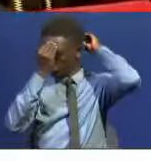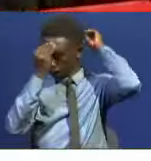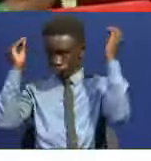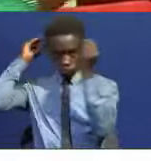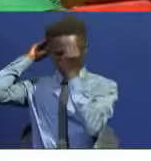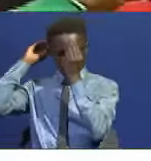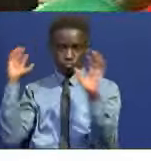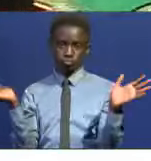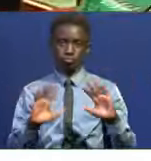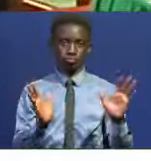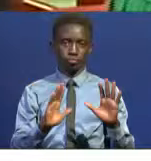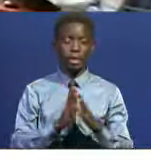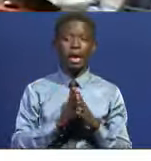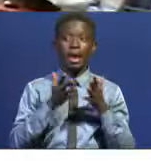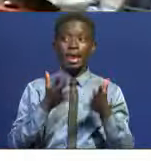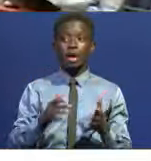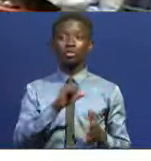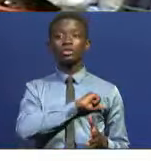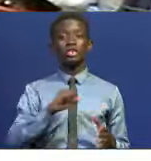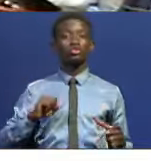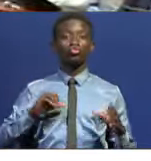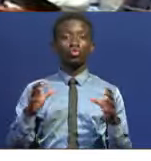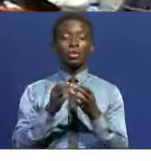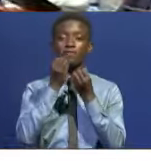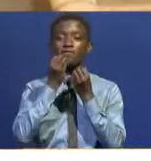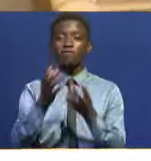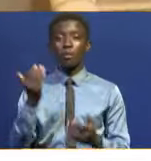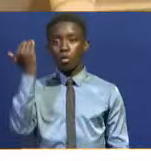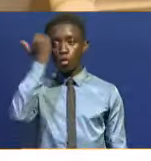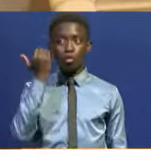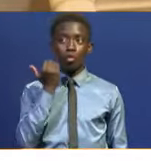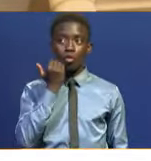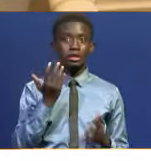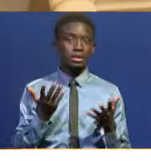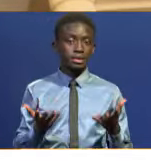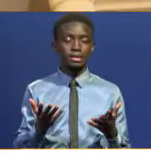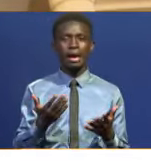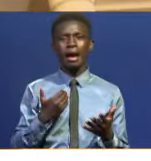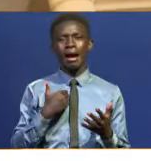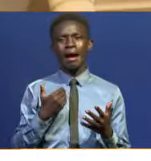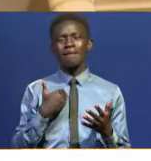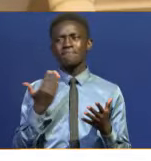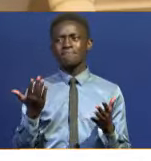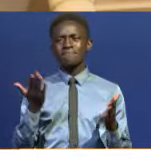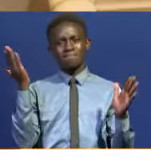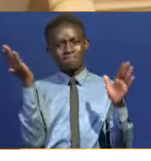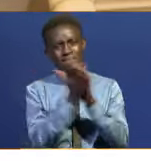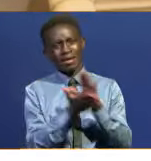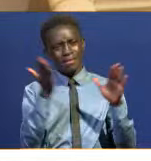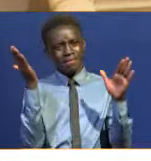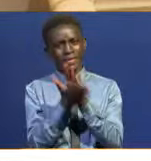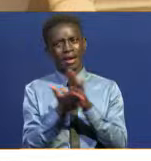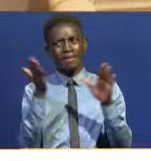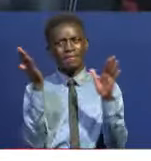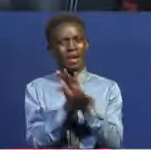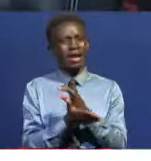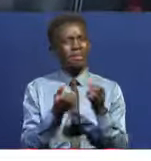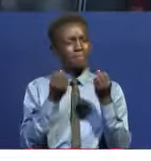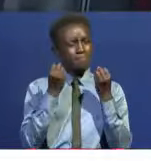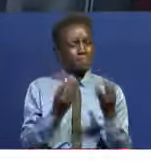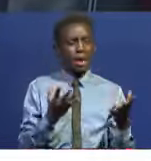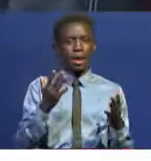Senate informed the court that there are over 10 cases filed in various courts within the country touching on the DP's